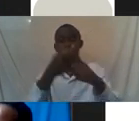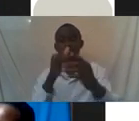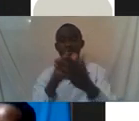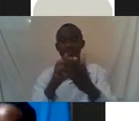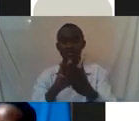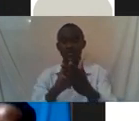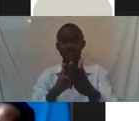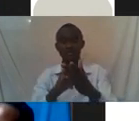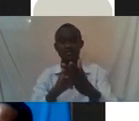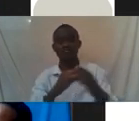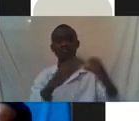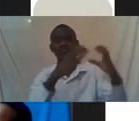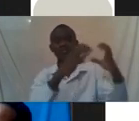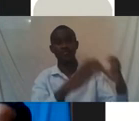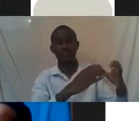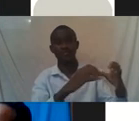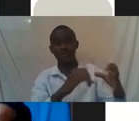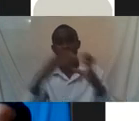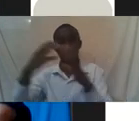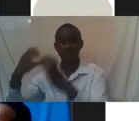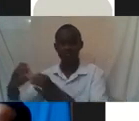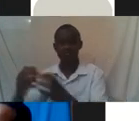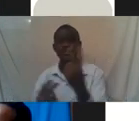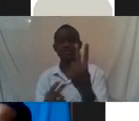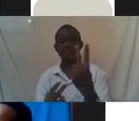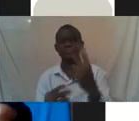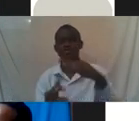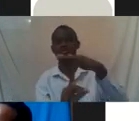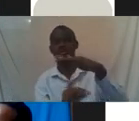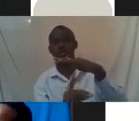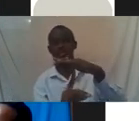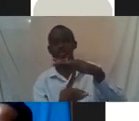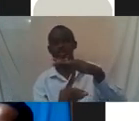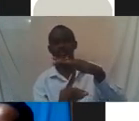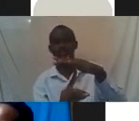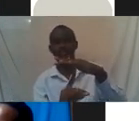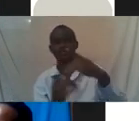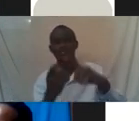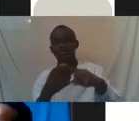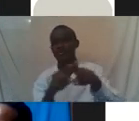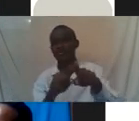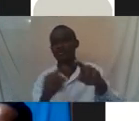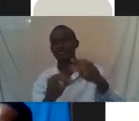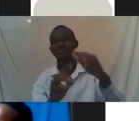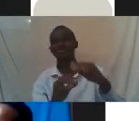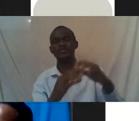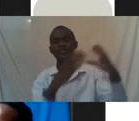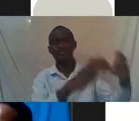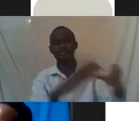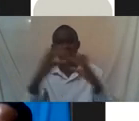prime minister from the same party, 2 deputy prime ministers also likely from that party. So the question